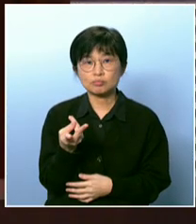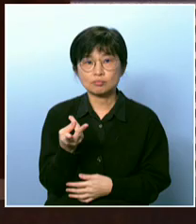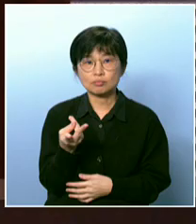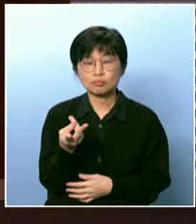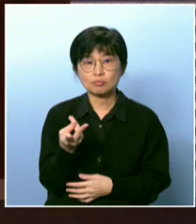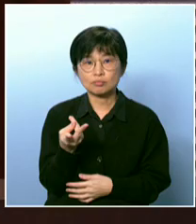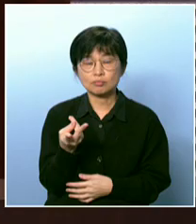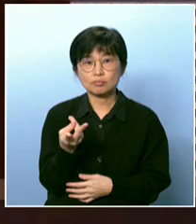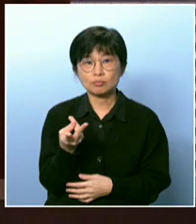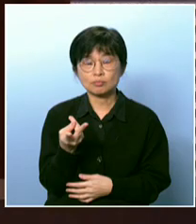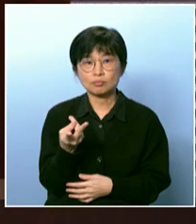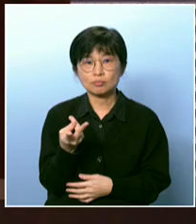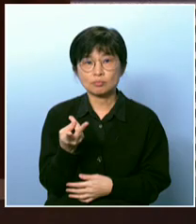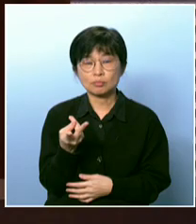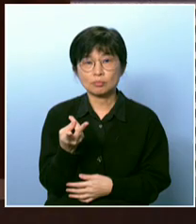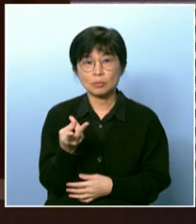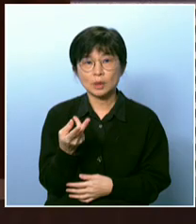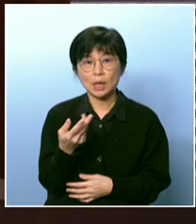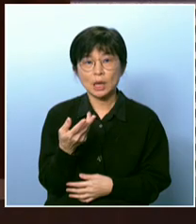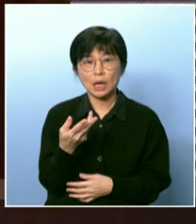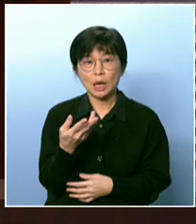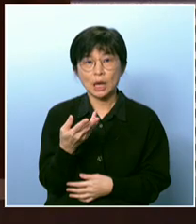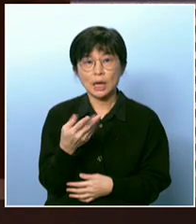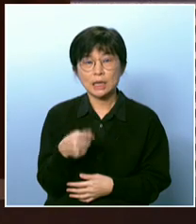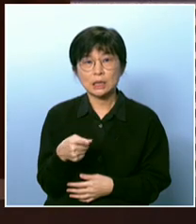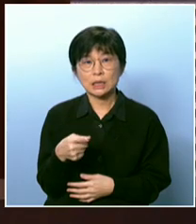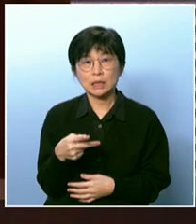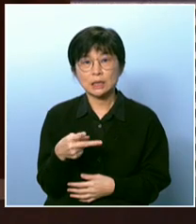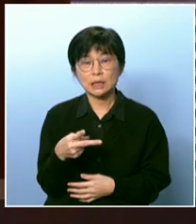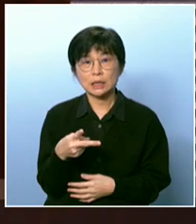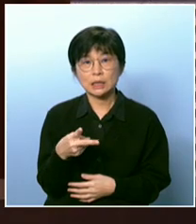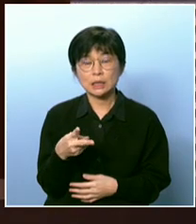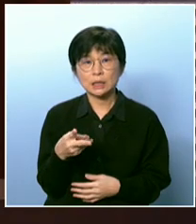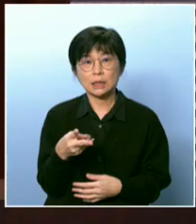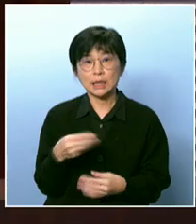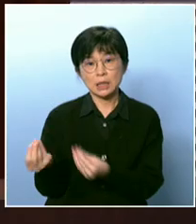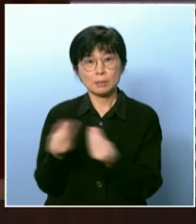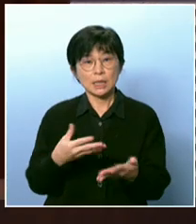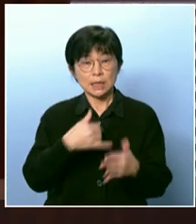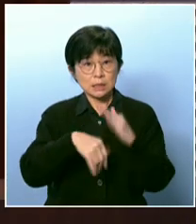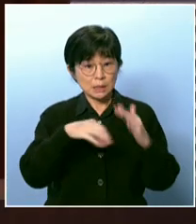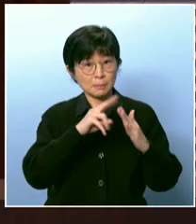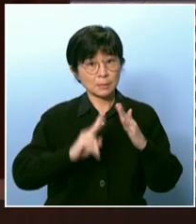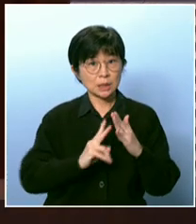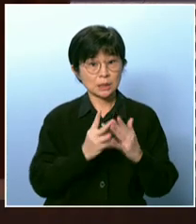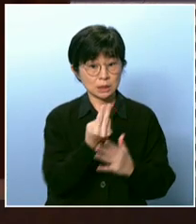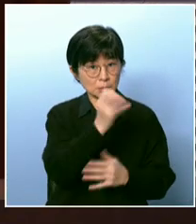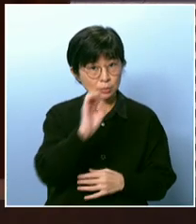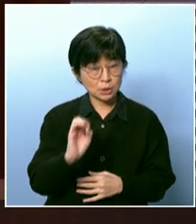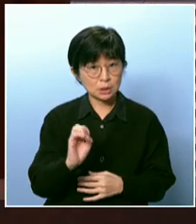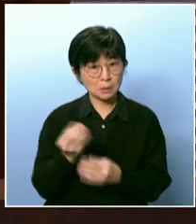lighting, fitting out works in general. I believe there will not